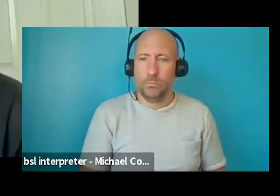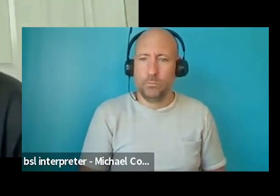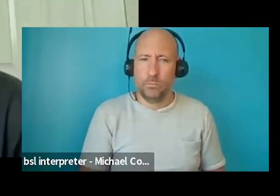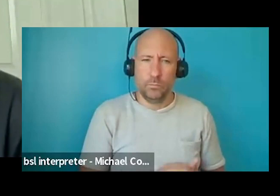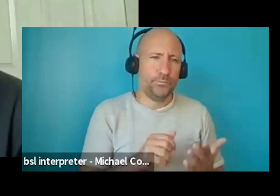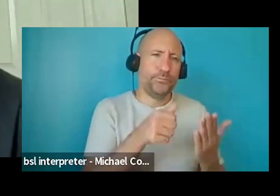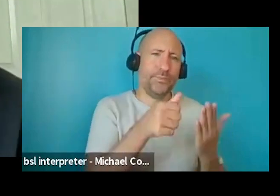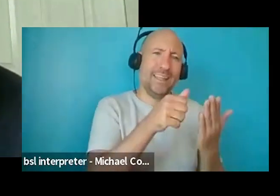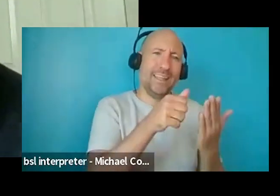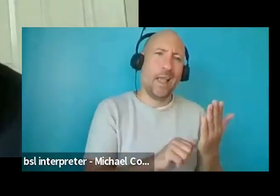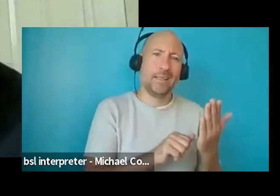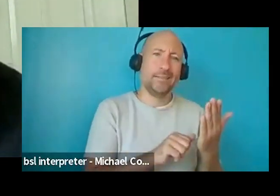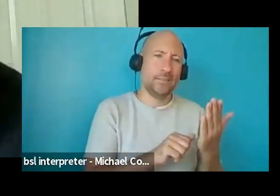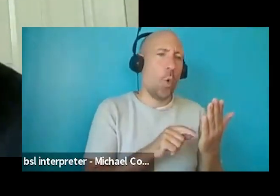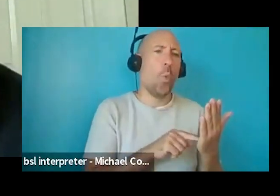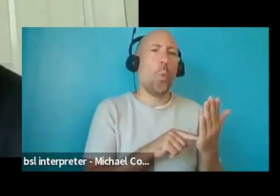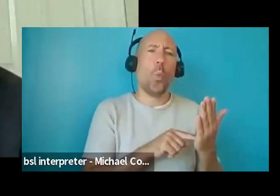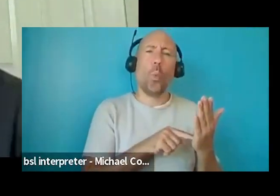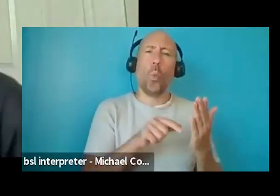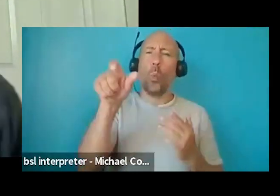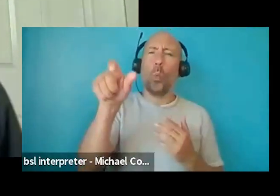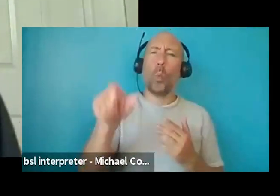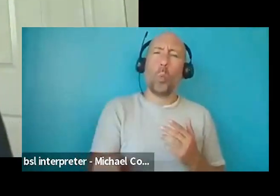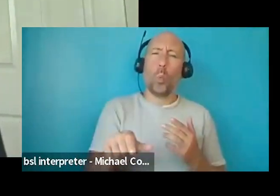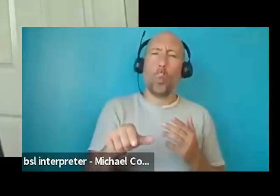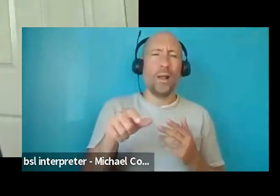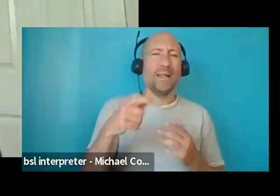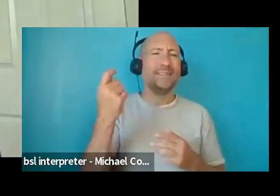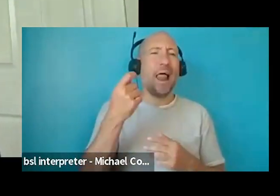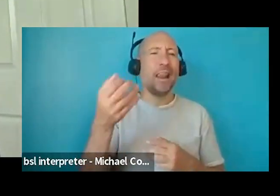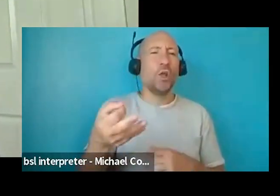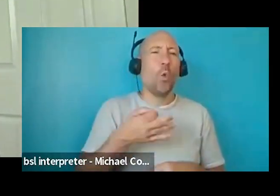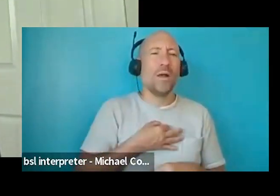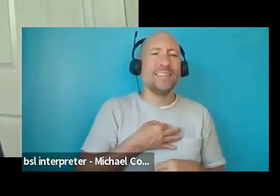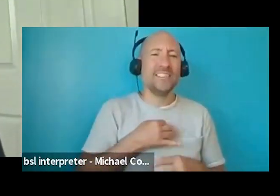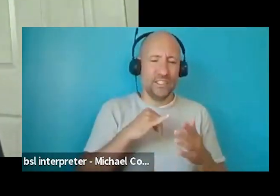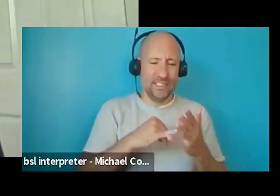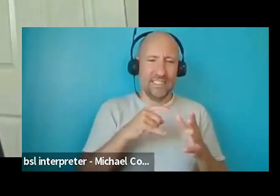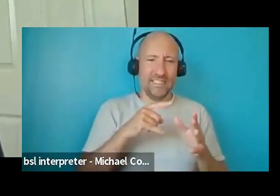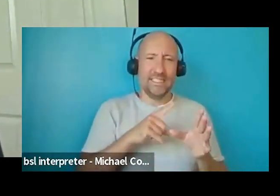next question is from Sylvia in Italian, and